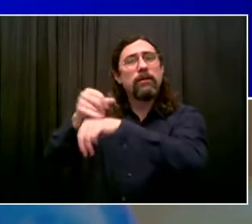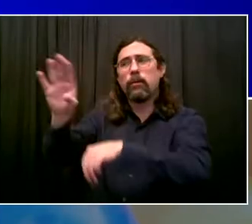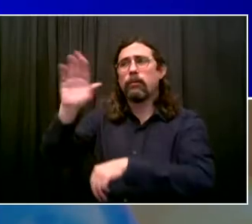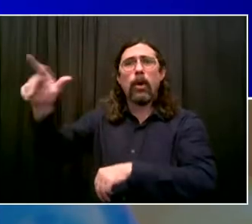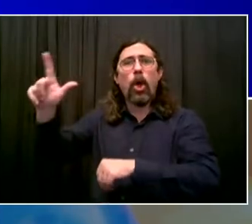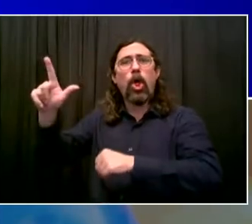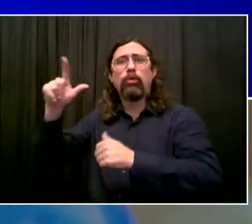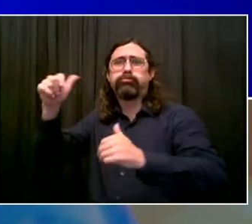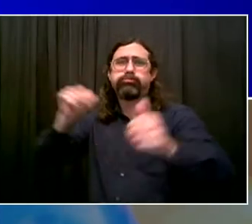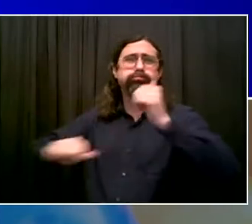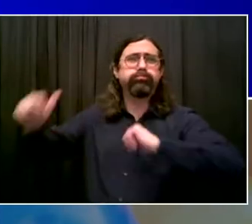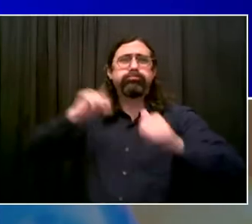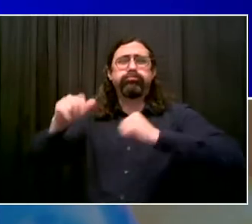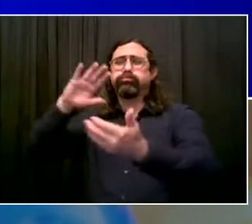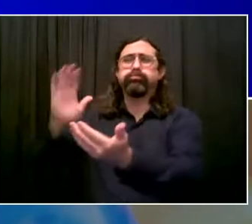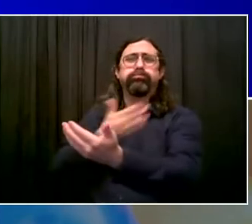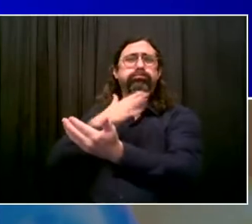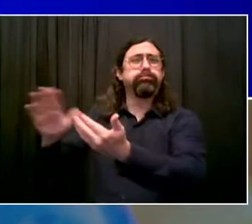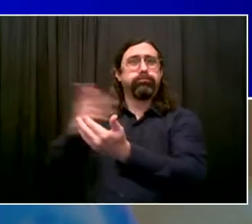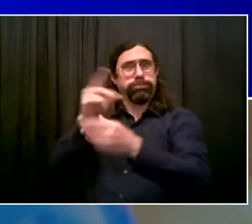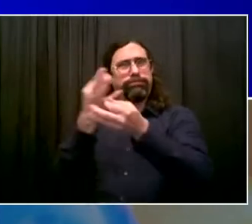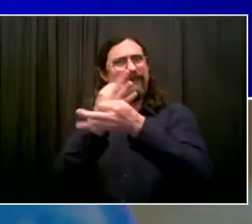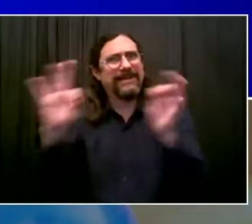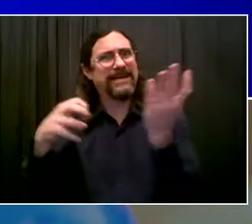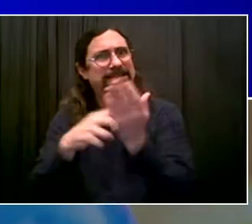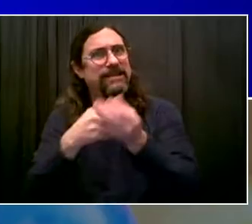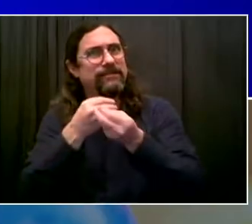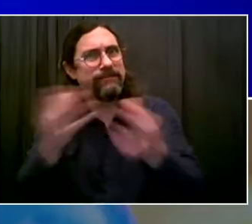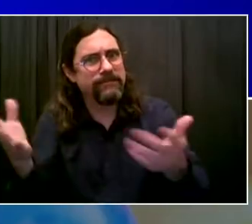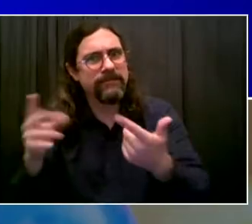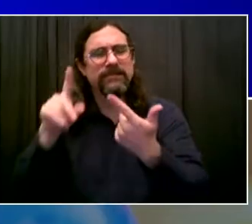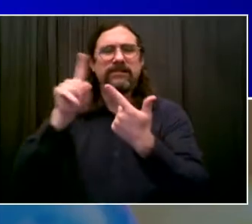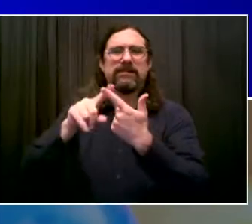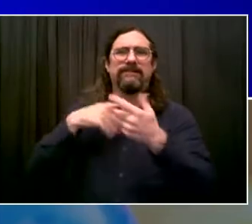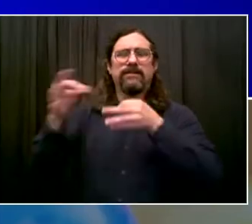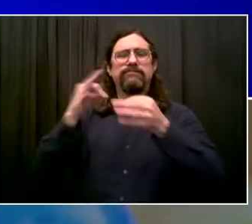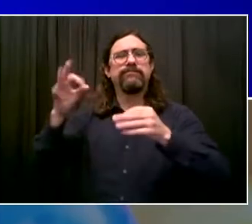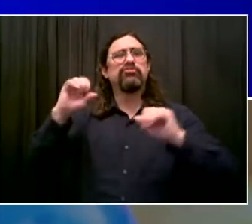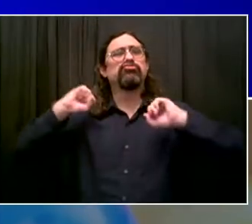packages at New York City hotels. Everyone deserves a staycation after everything we've been